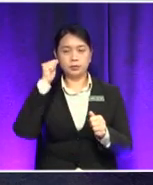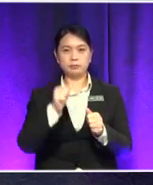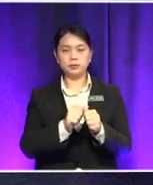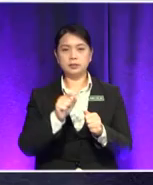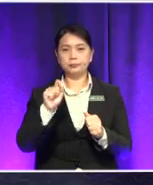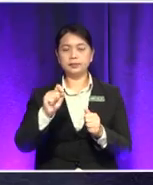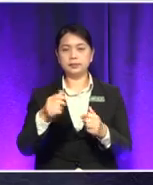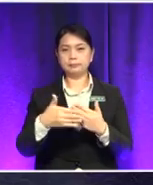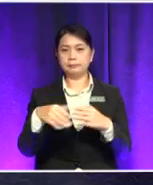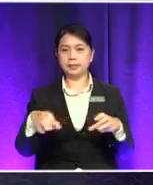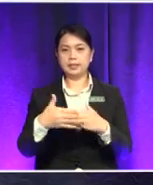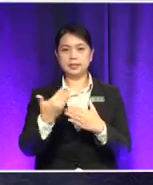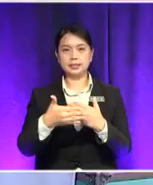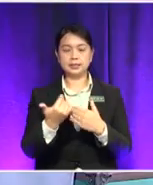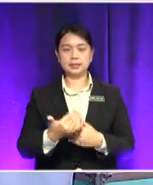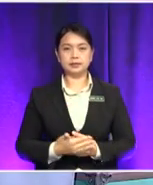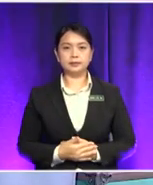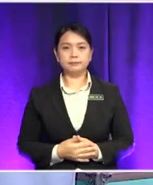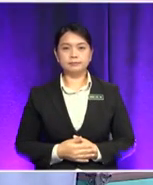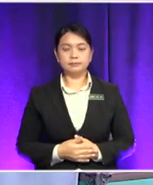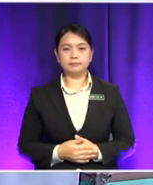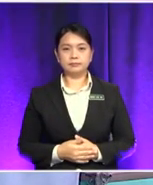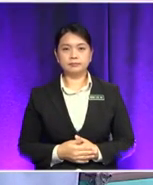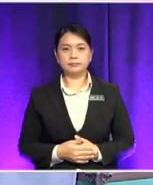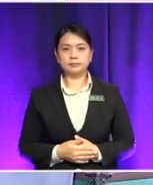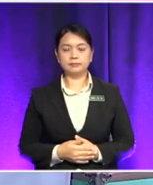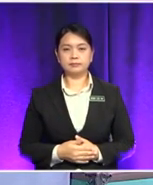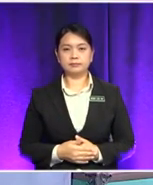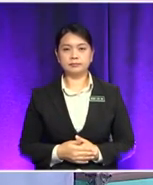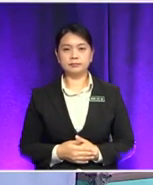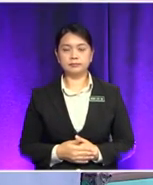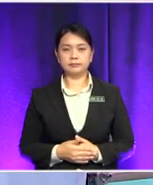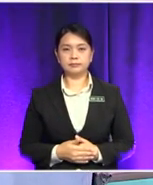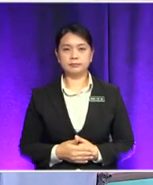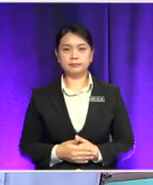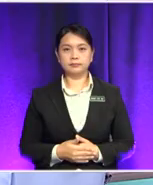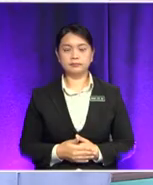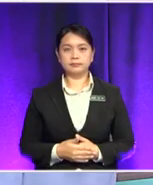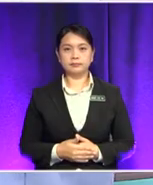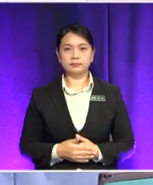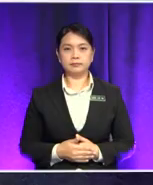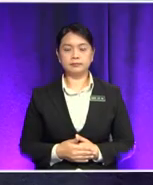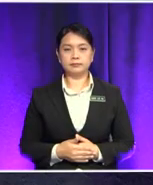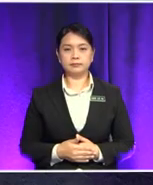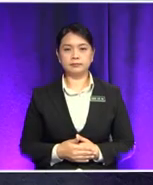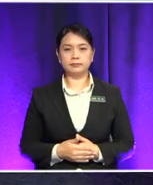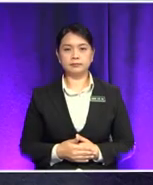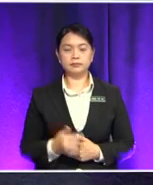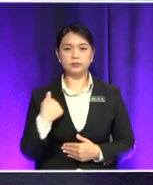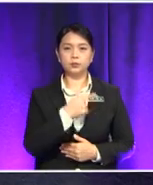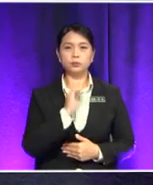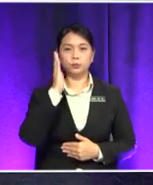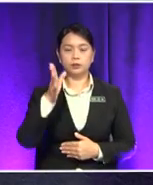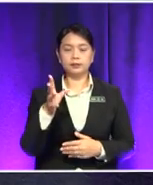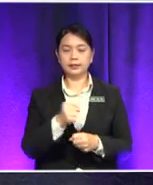it easier for us to remember. It will help you and guide you to write later on. So that's where we're heading right now. And we're going to take a